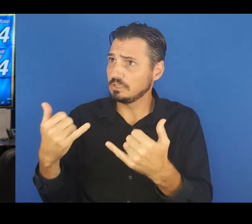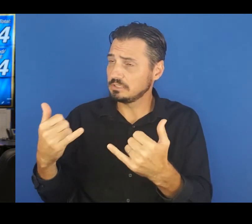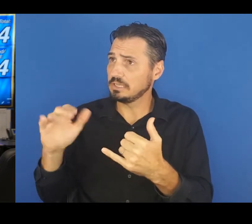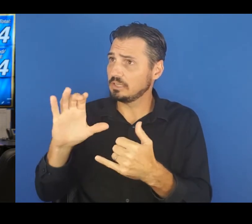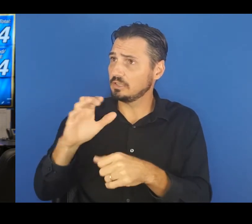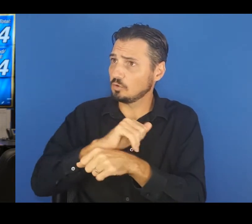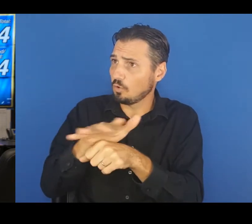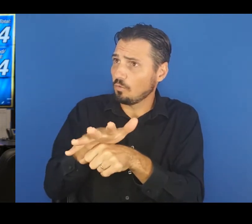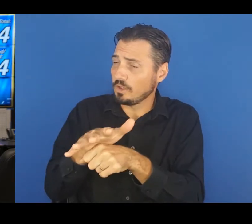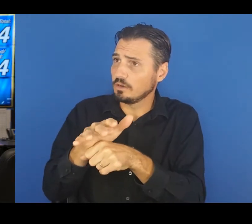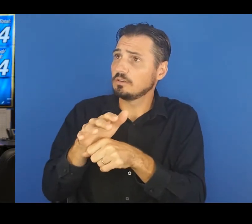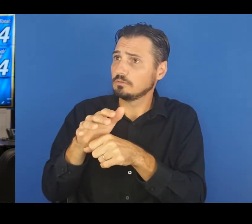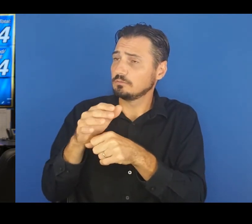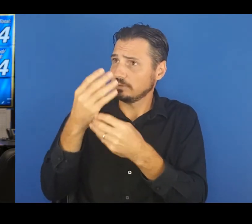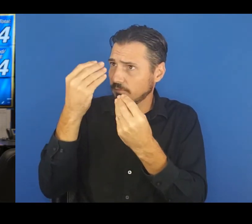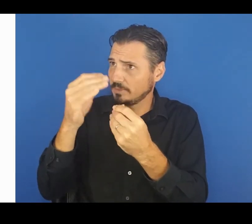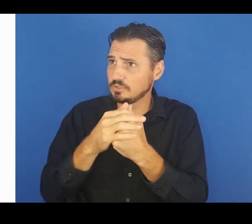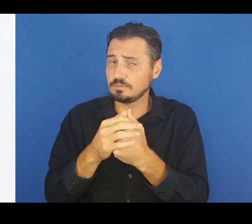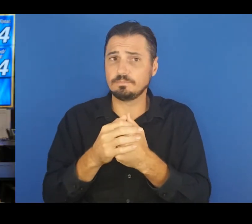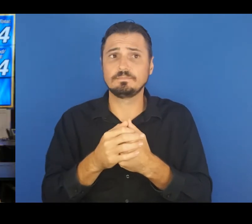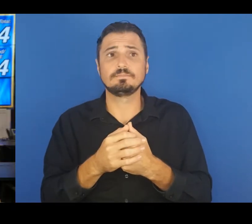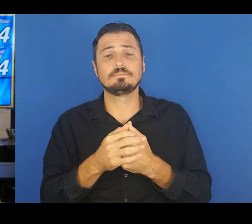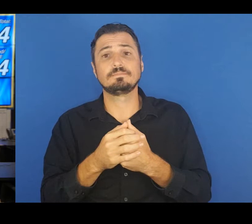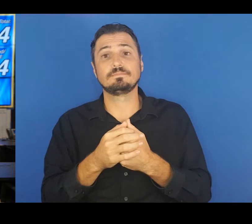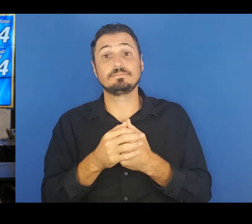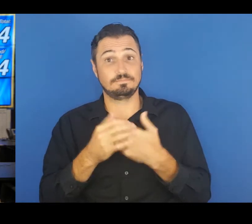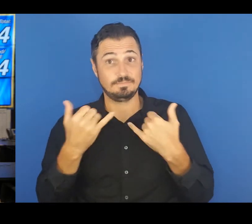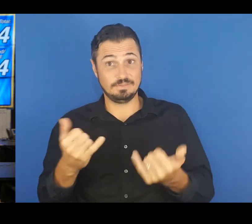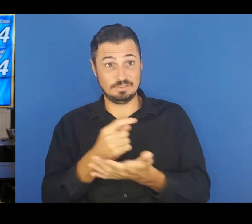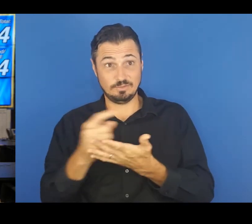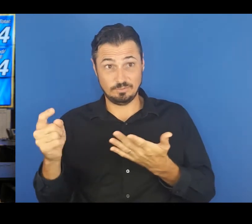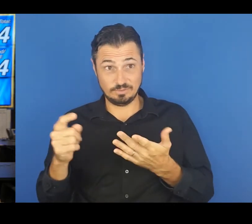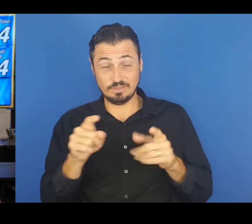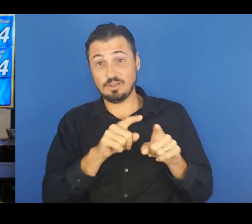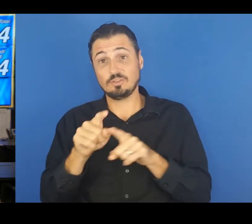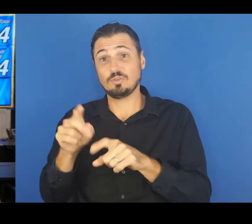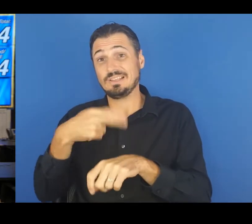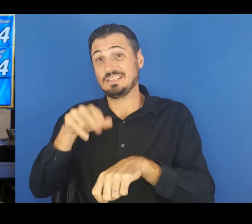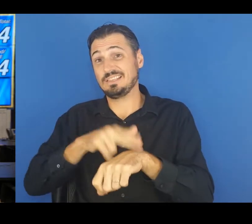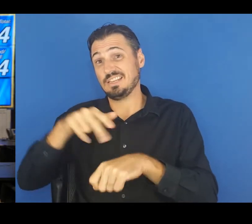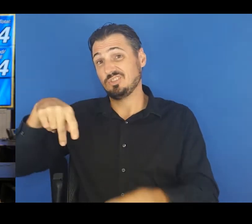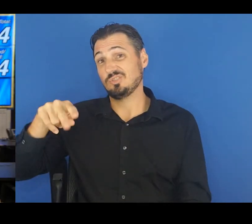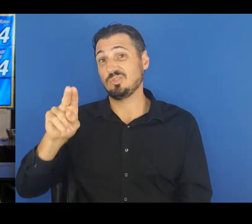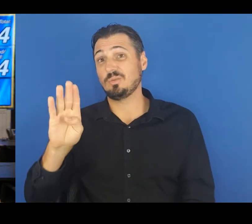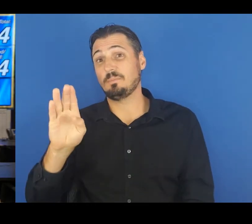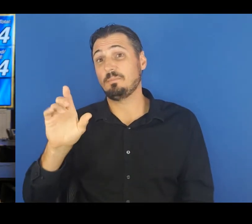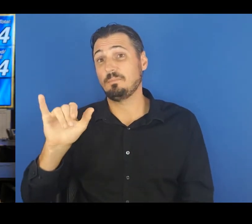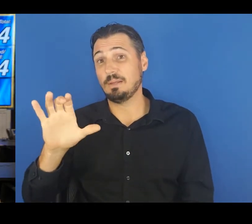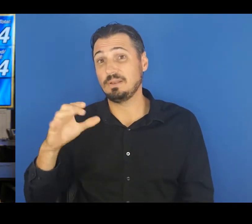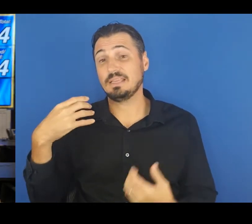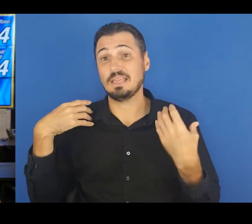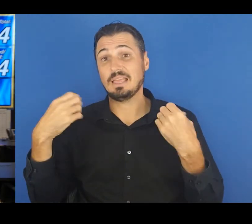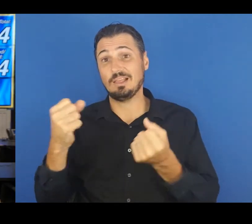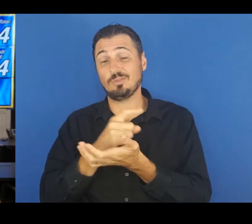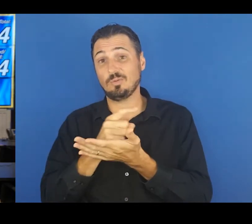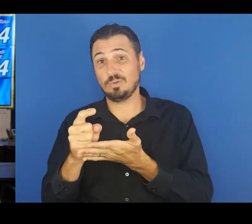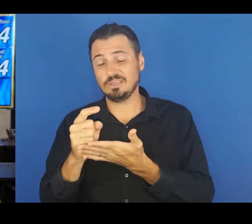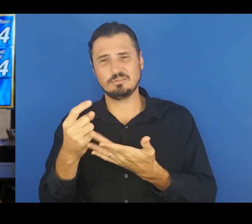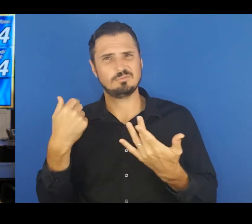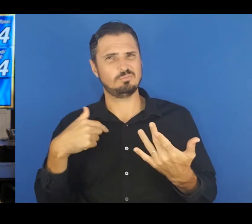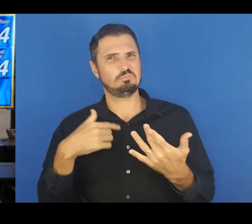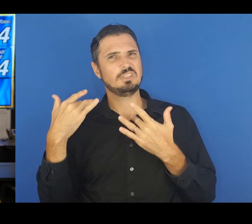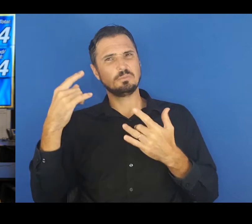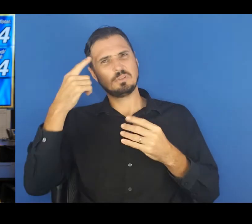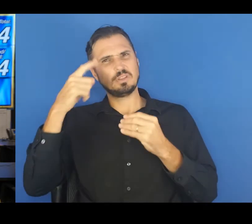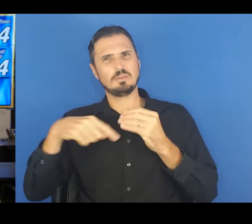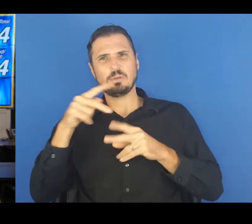today's COVID-19 update. This week is also National Public Health Week. Typically, when we think about